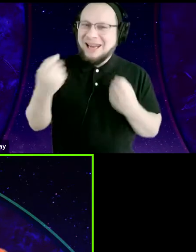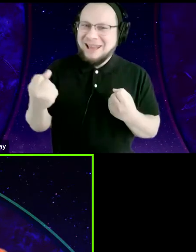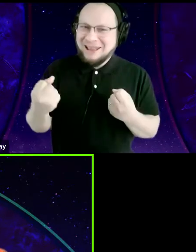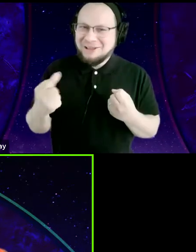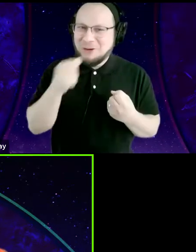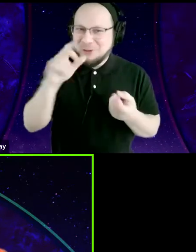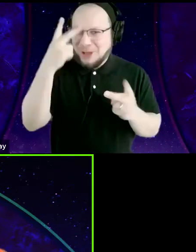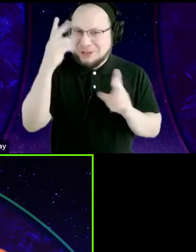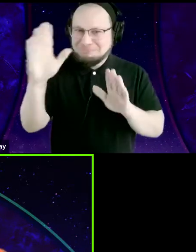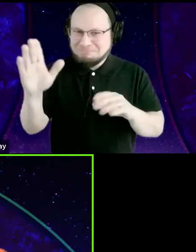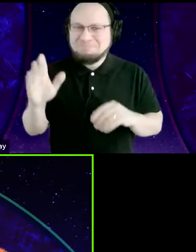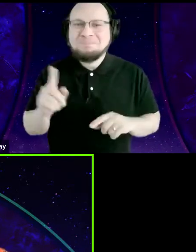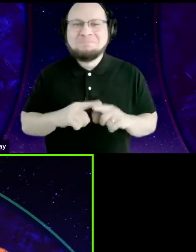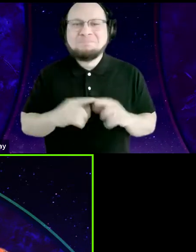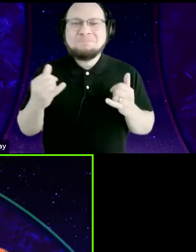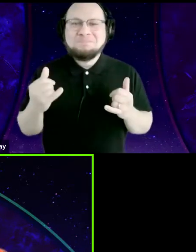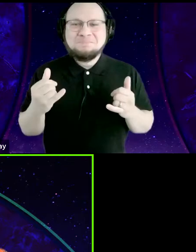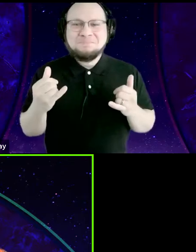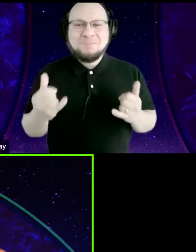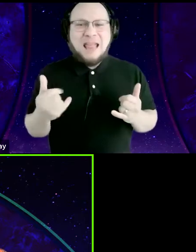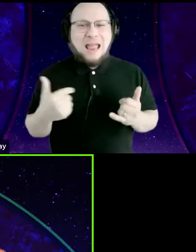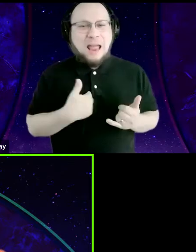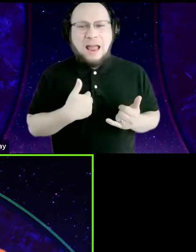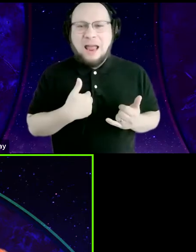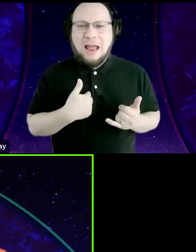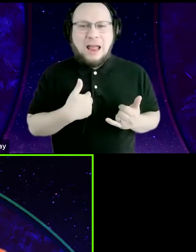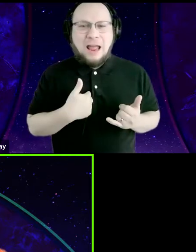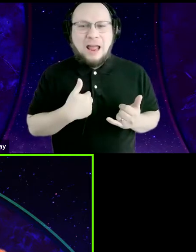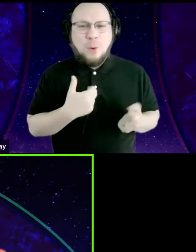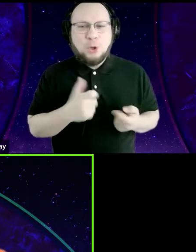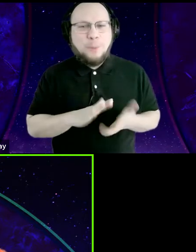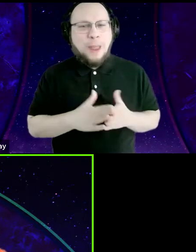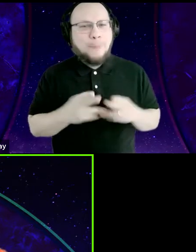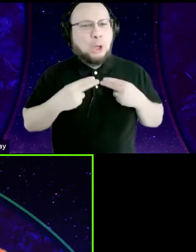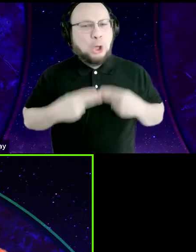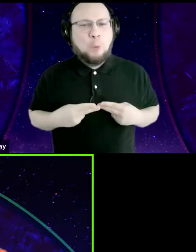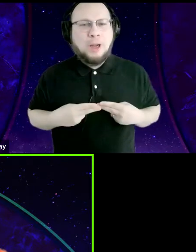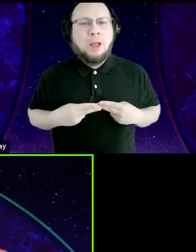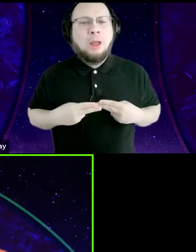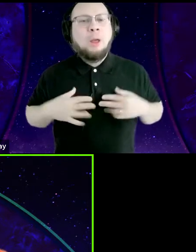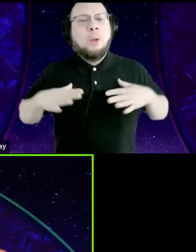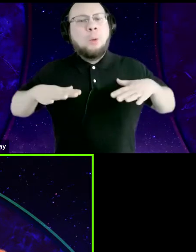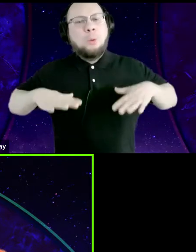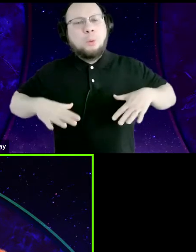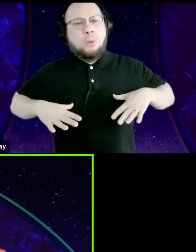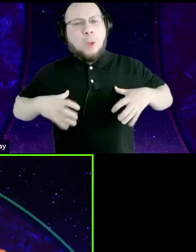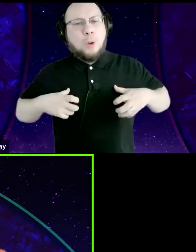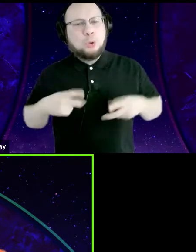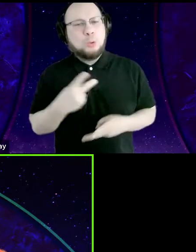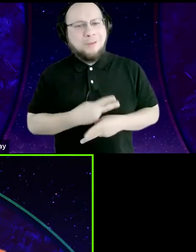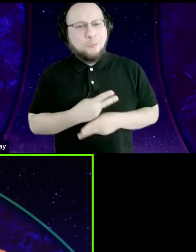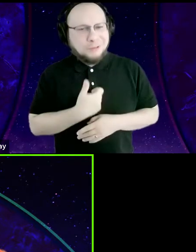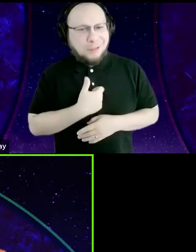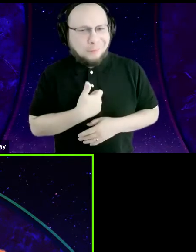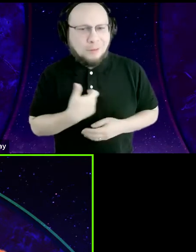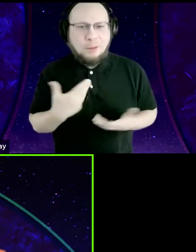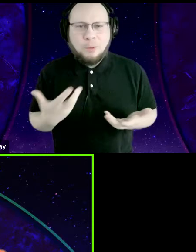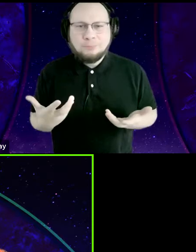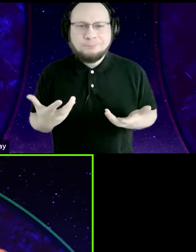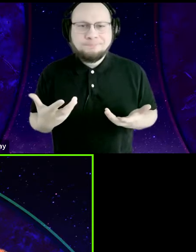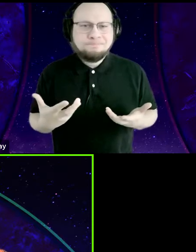now I just want to be human and I want to take care and I want to